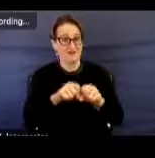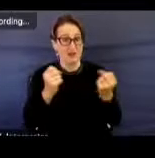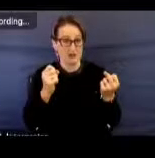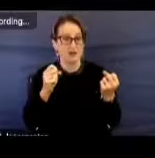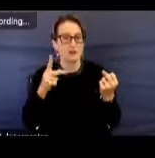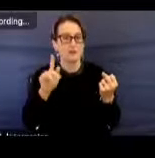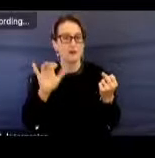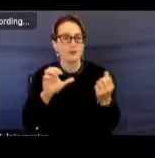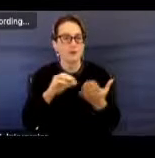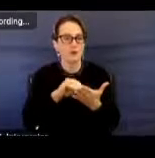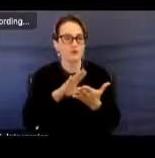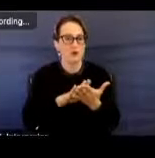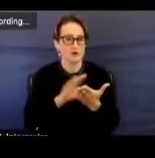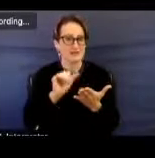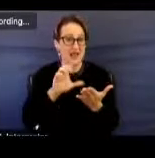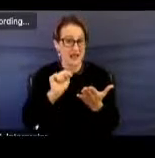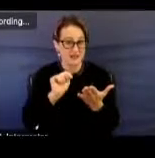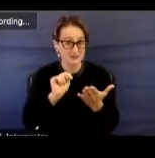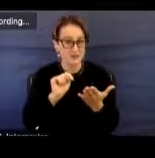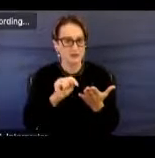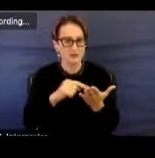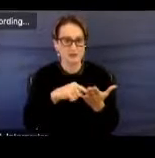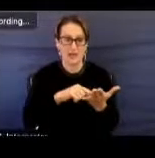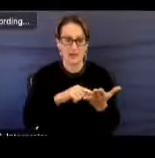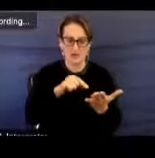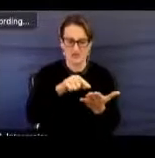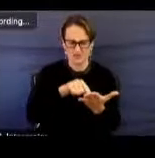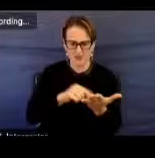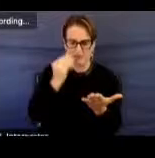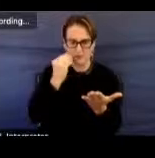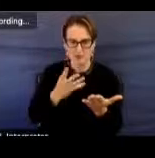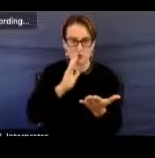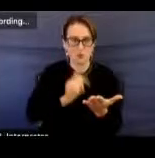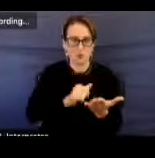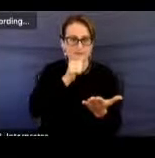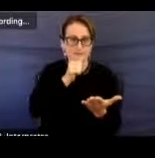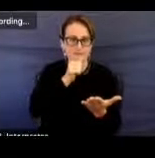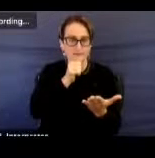some information confidential that can't be confidential. So we couldn't accept that.